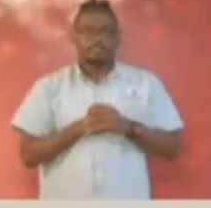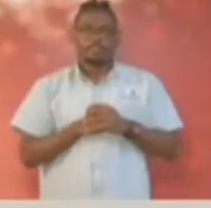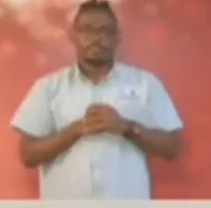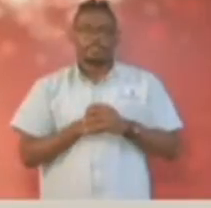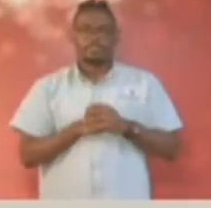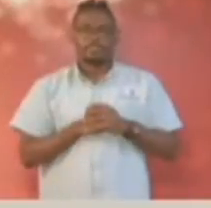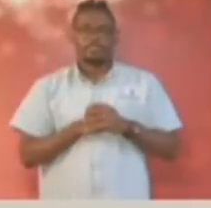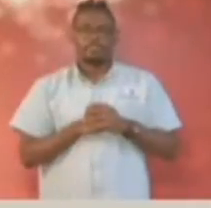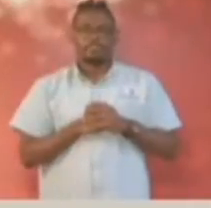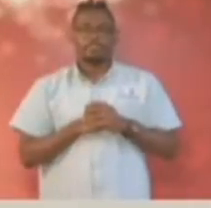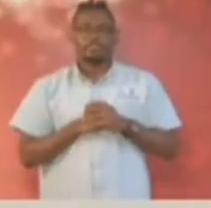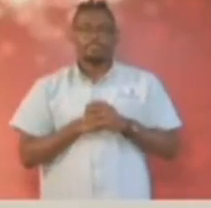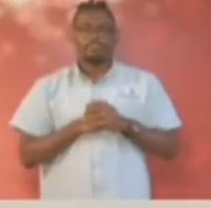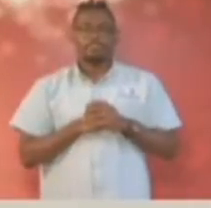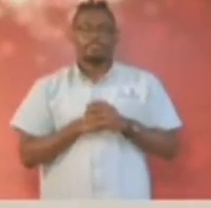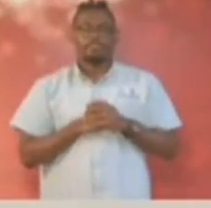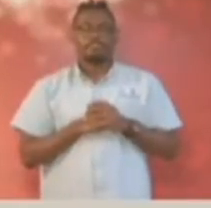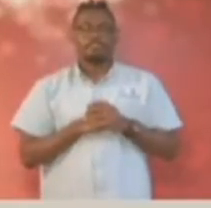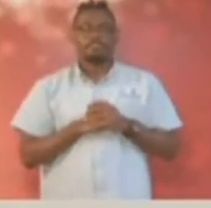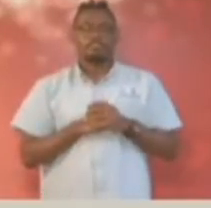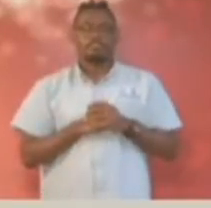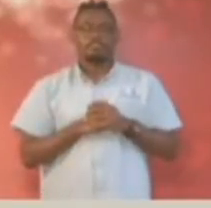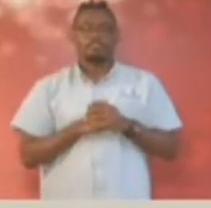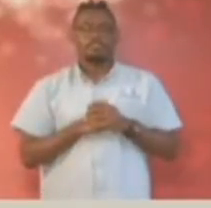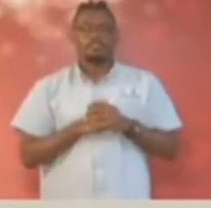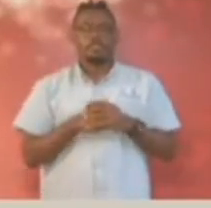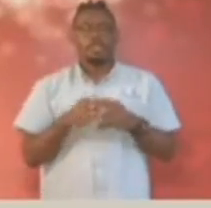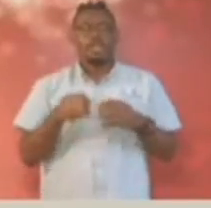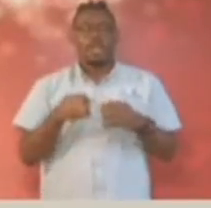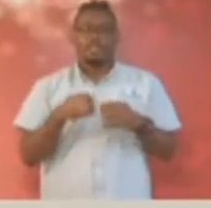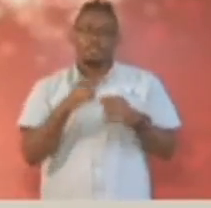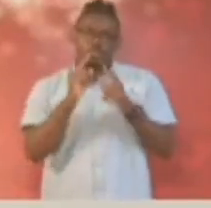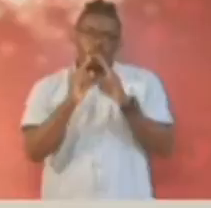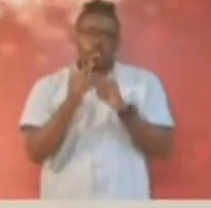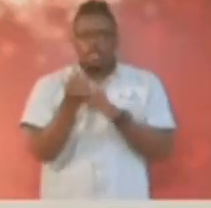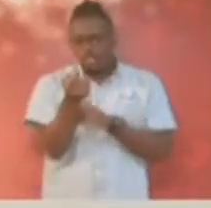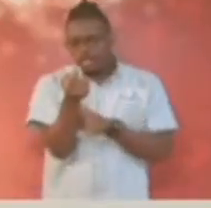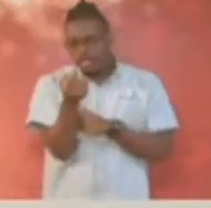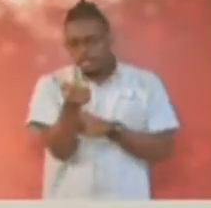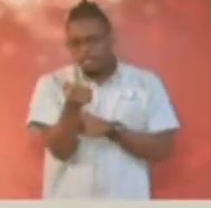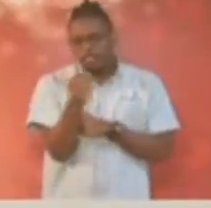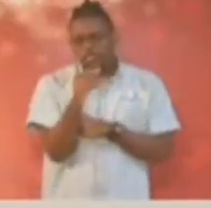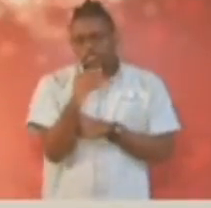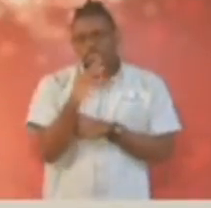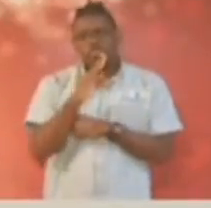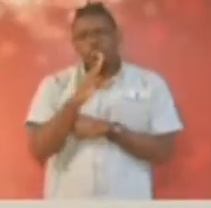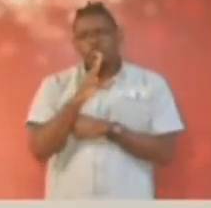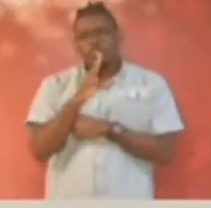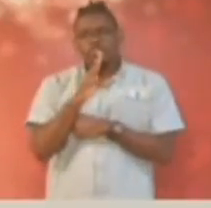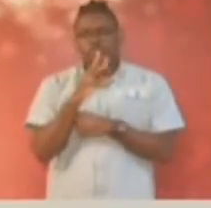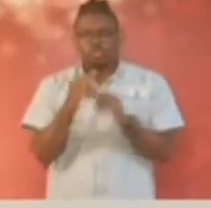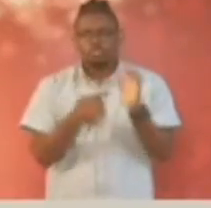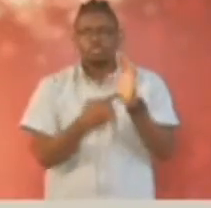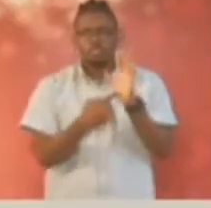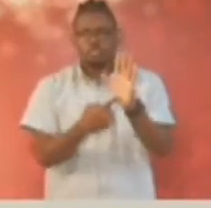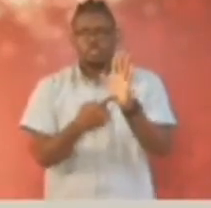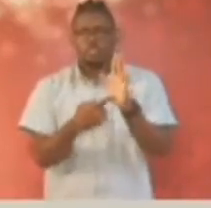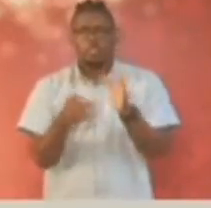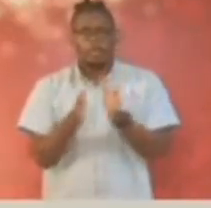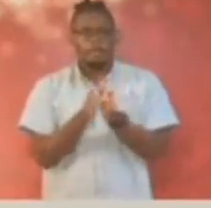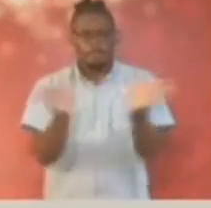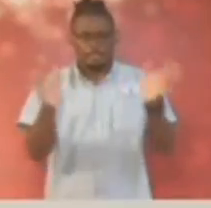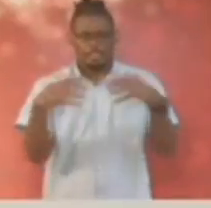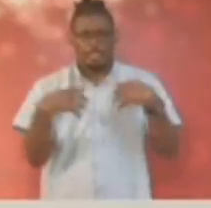to talk a little bit during my presentation on the public health approach to